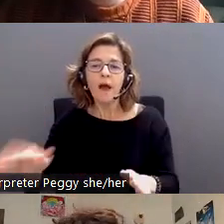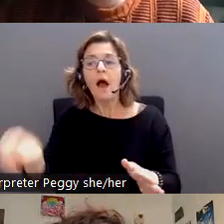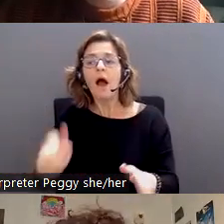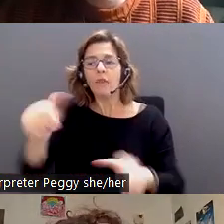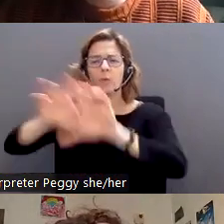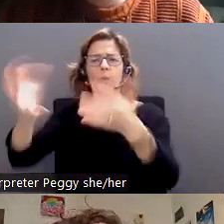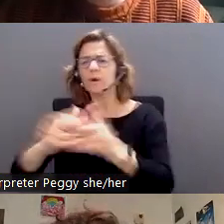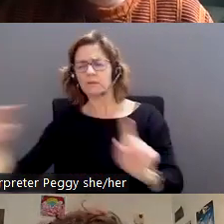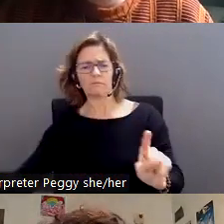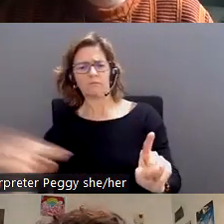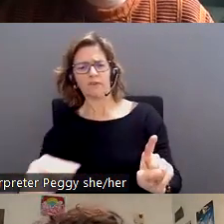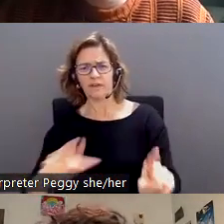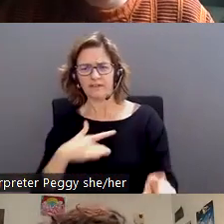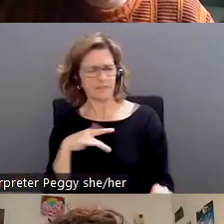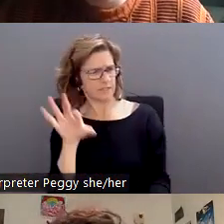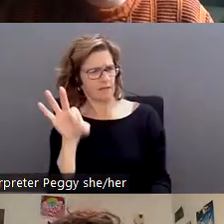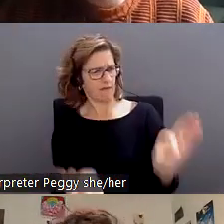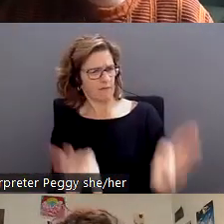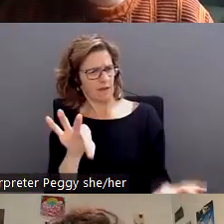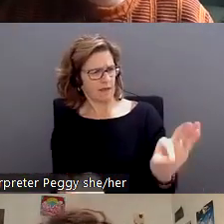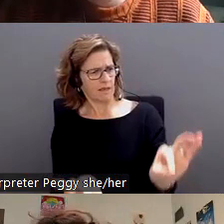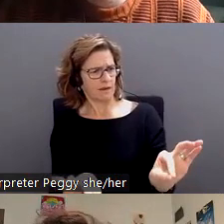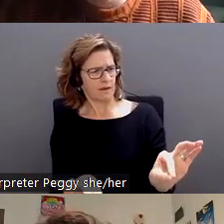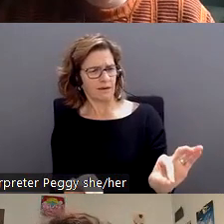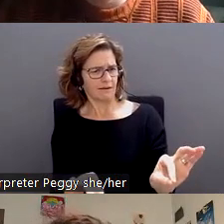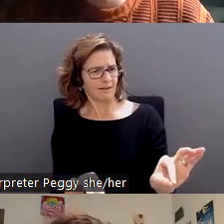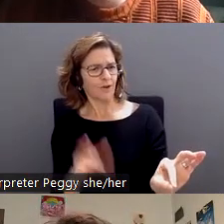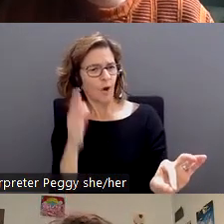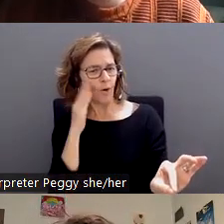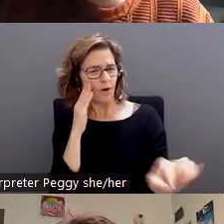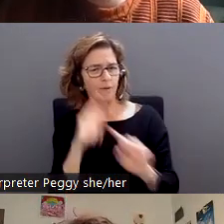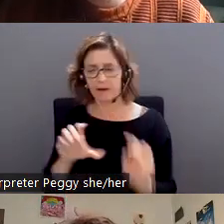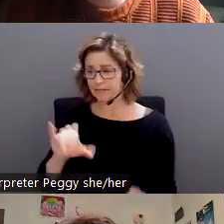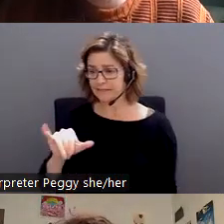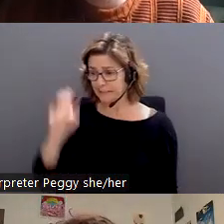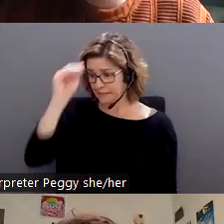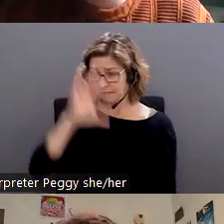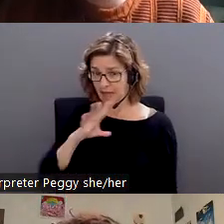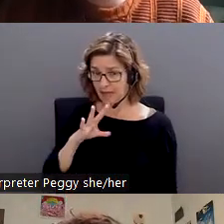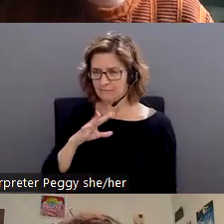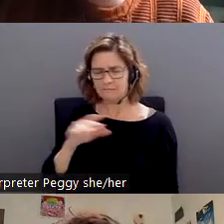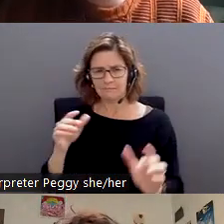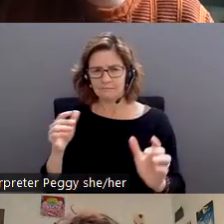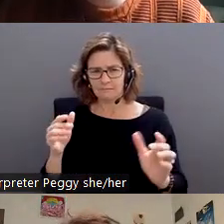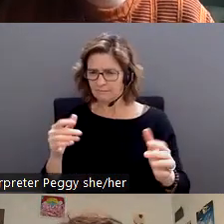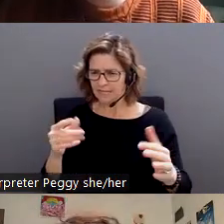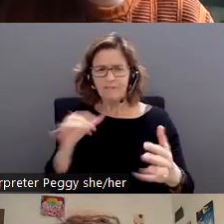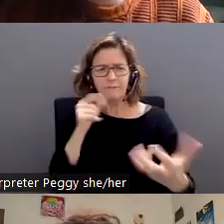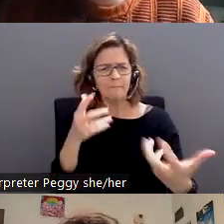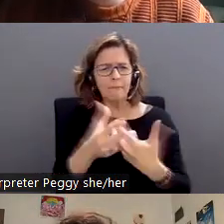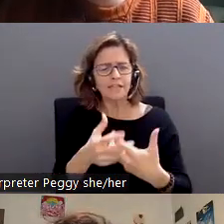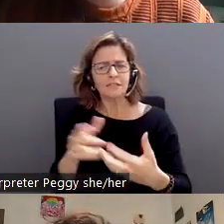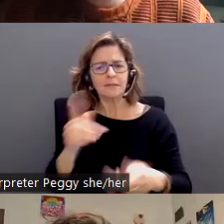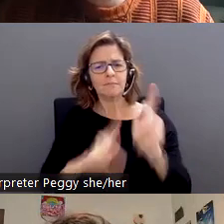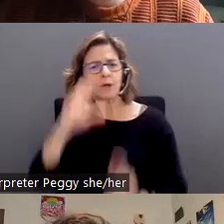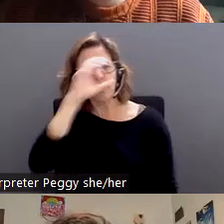world, the femininity associated with being a cis man and being gay, these like sort of expectations around gender that show